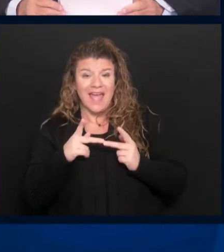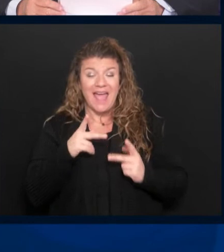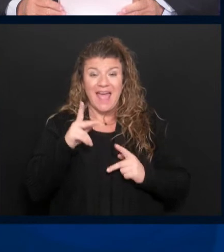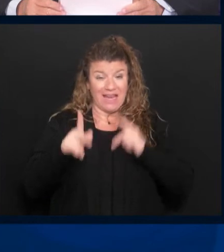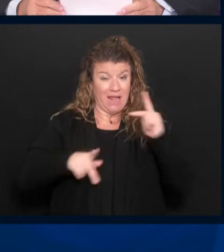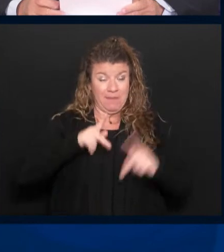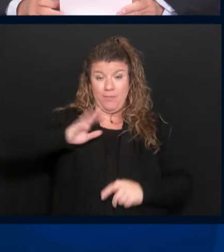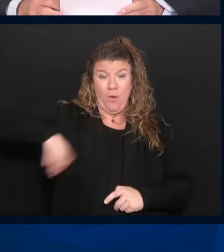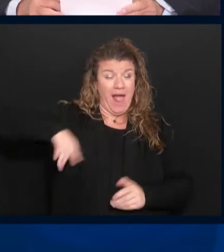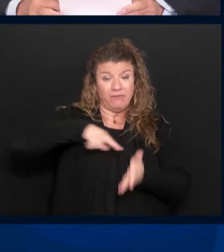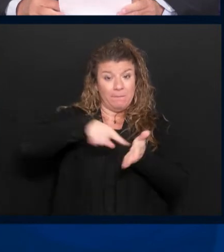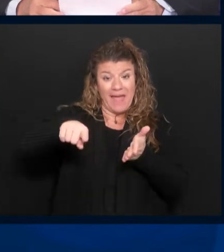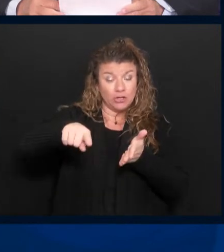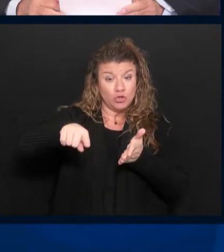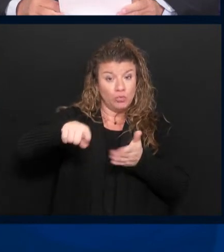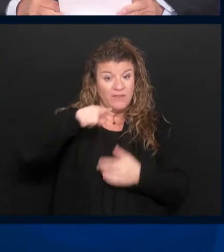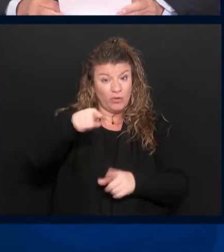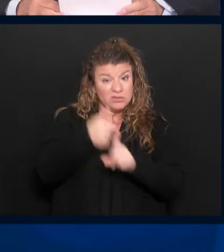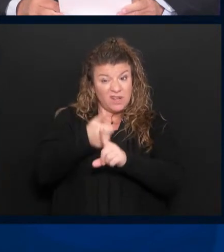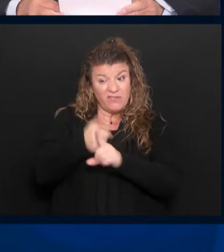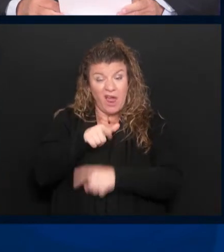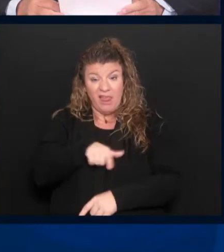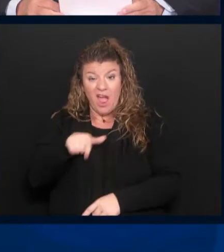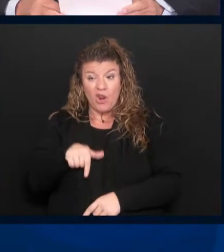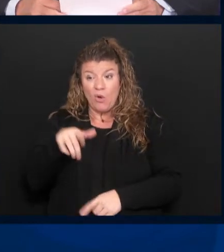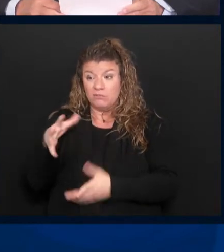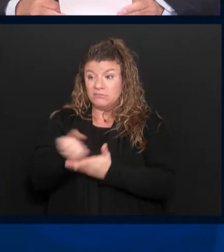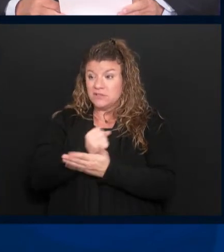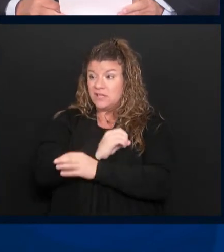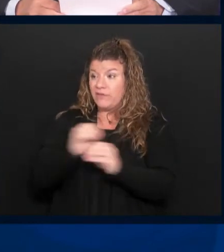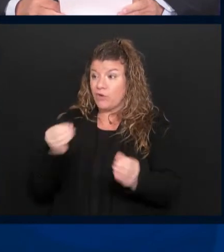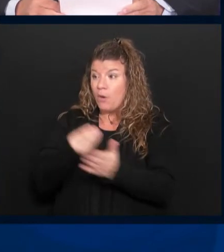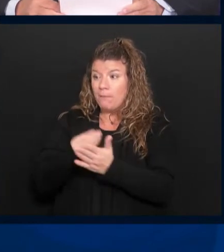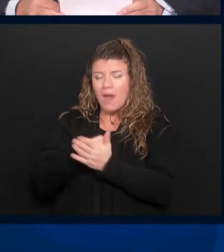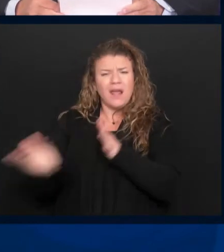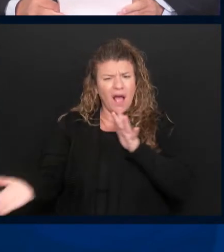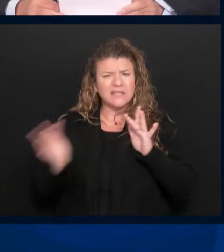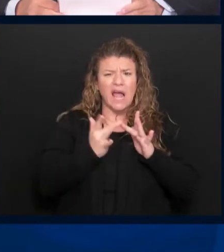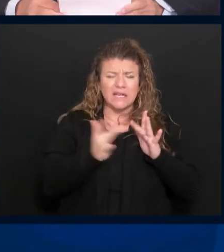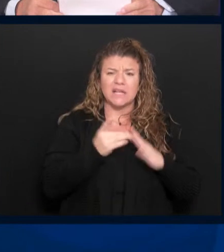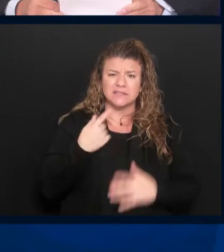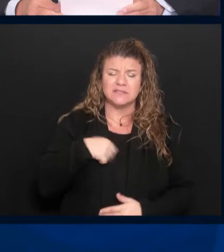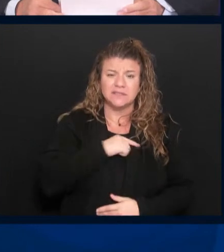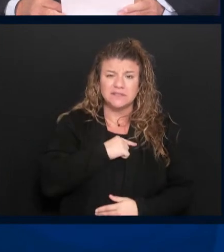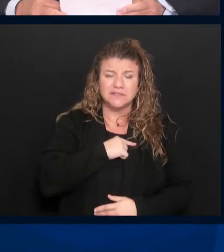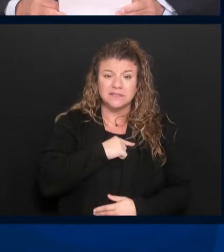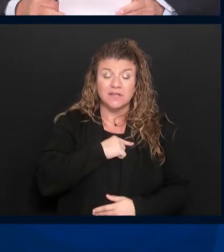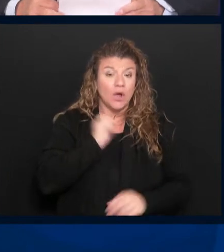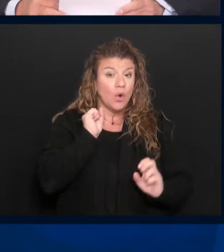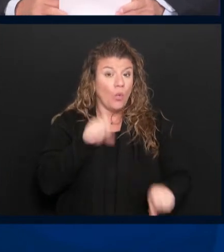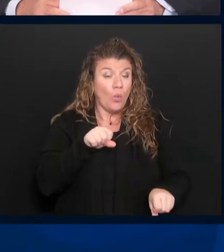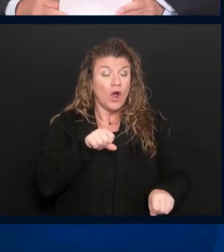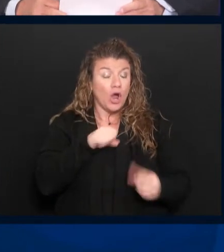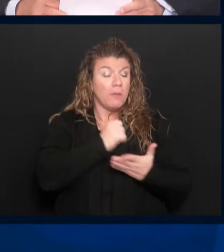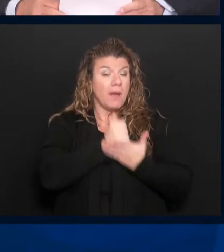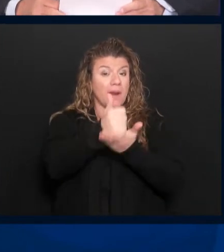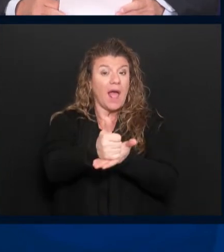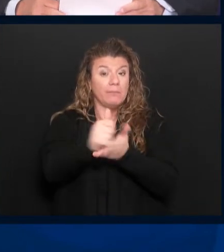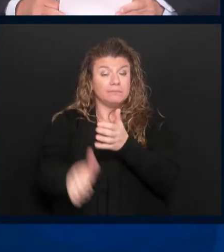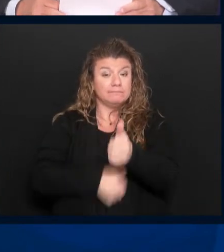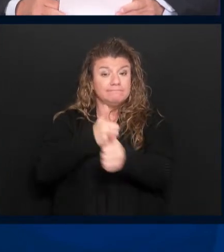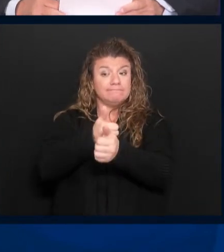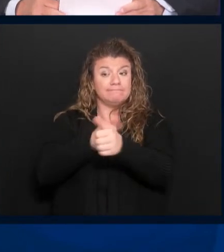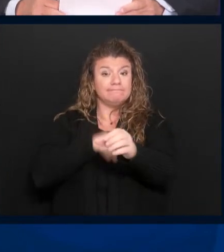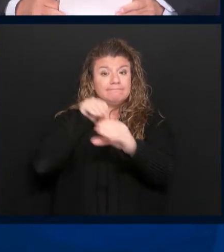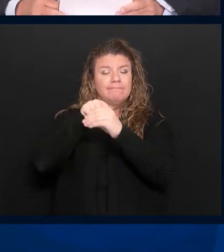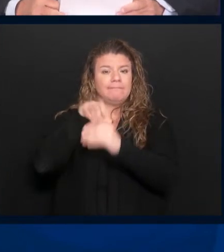paid you as a landlord, I highly recommend you get in touch with us, and we may very well be able to backfill some dollars